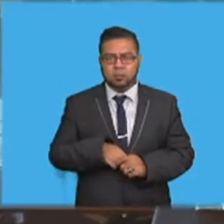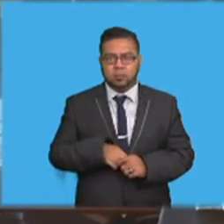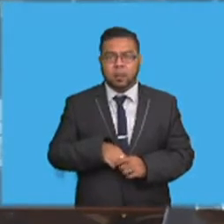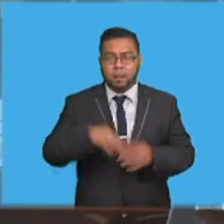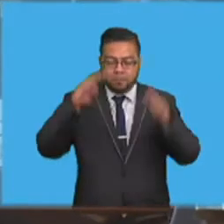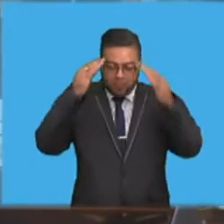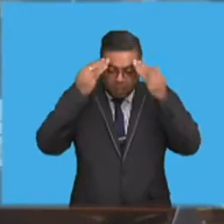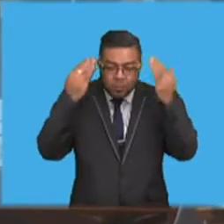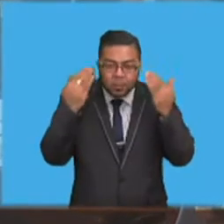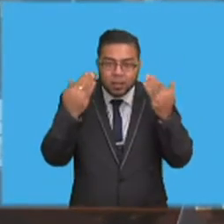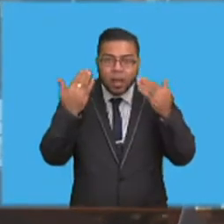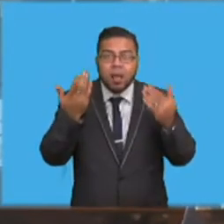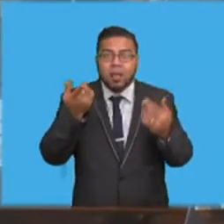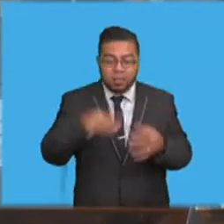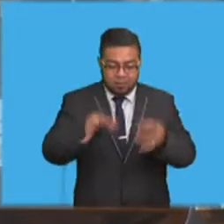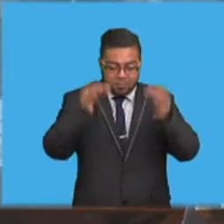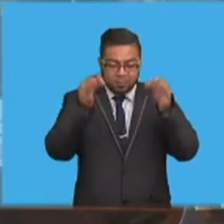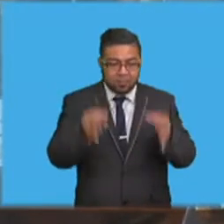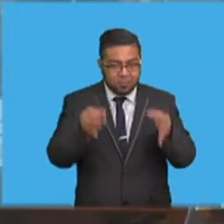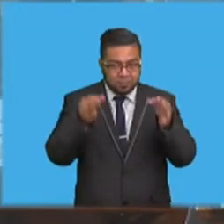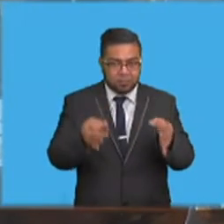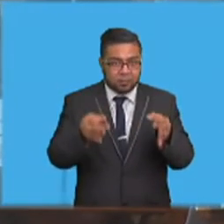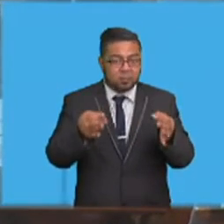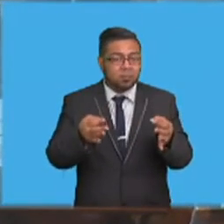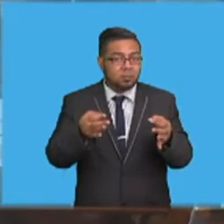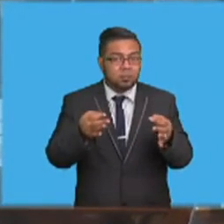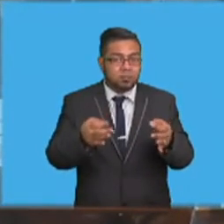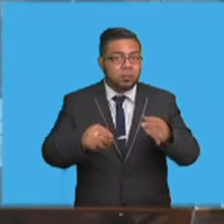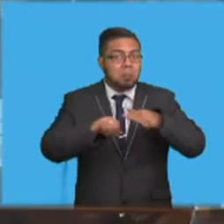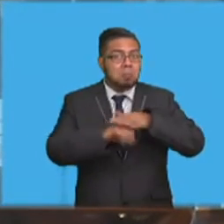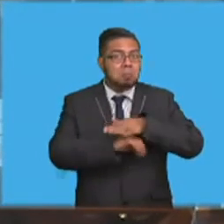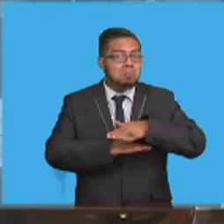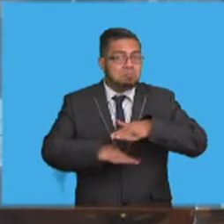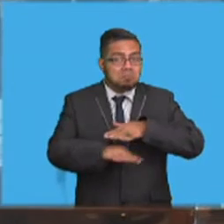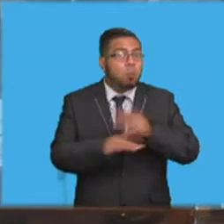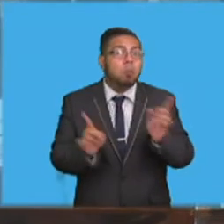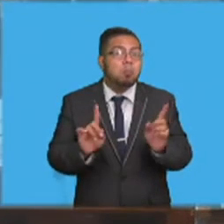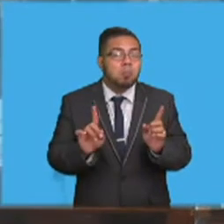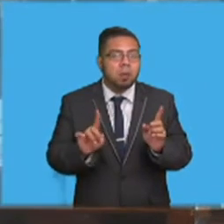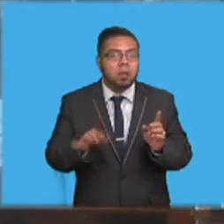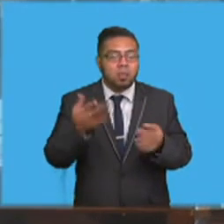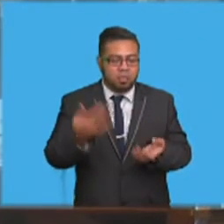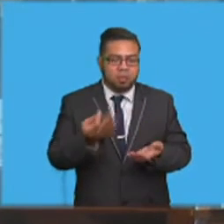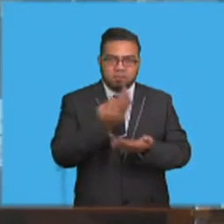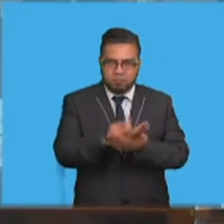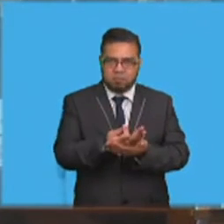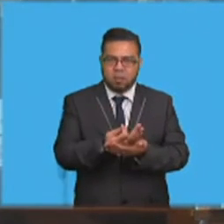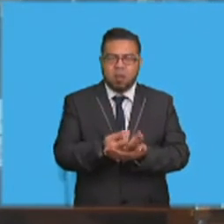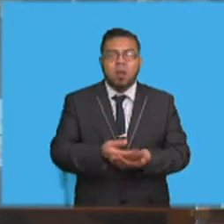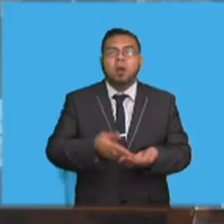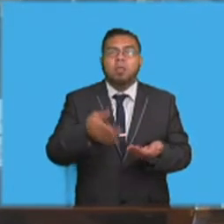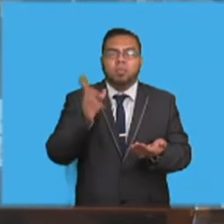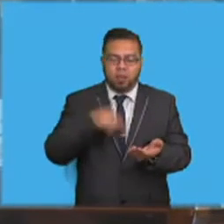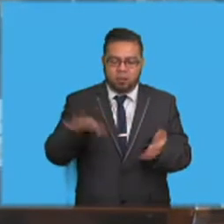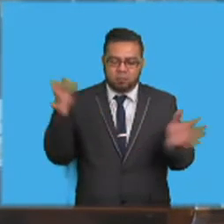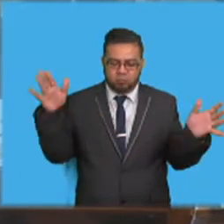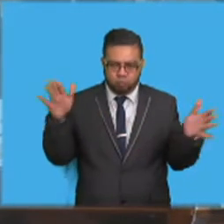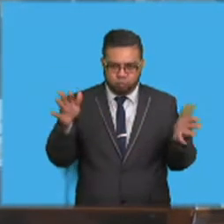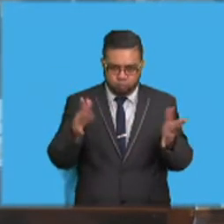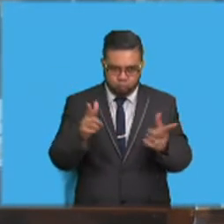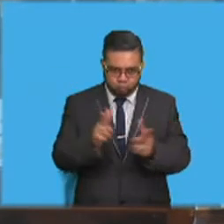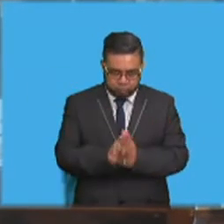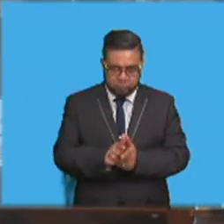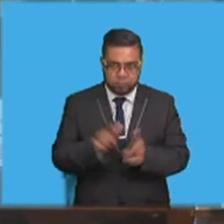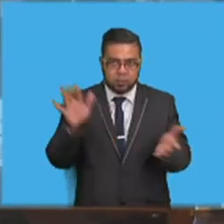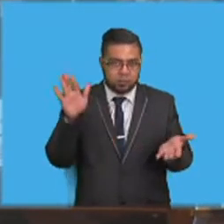Madam Speaker, the decision is based on the fact. The current stock is facing depletion, and